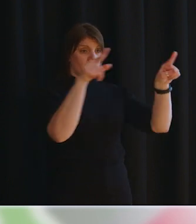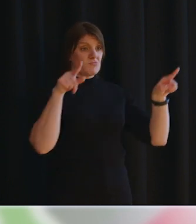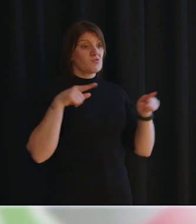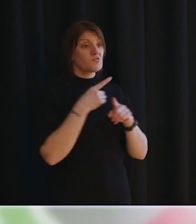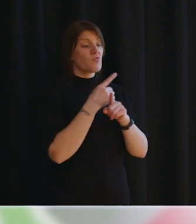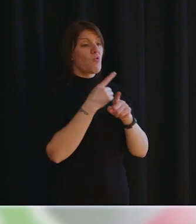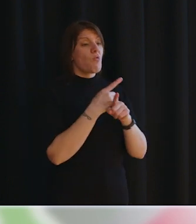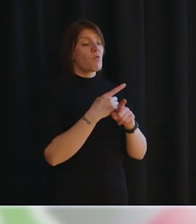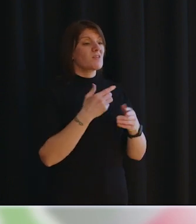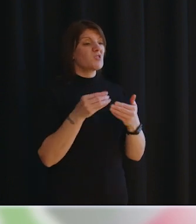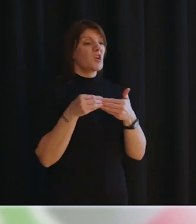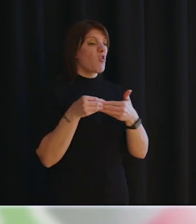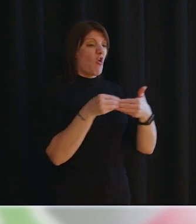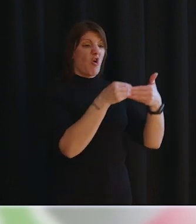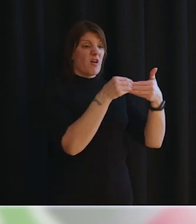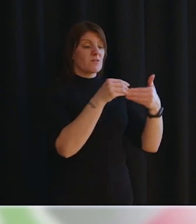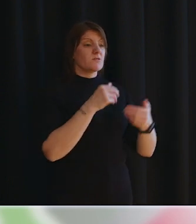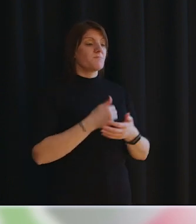is about.